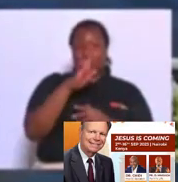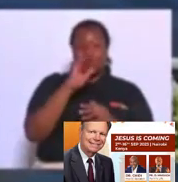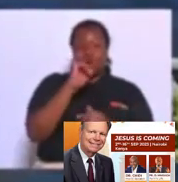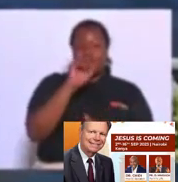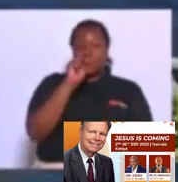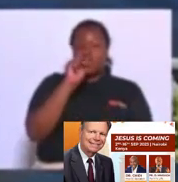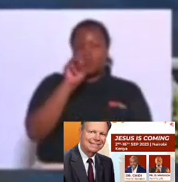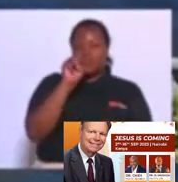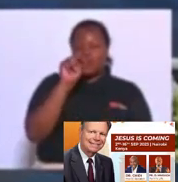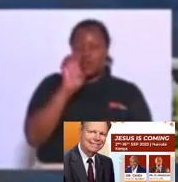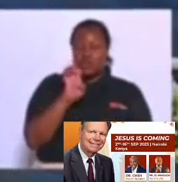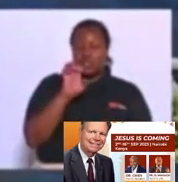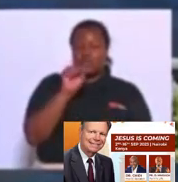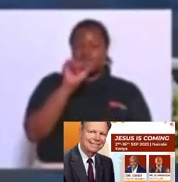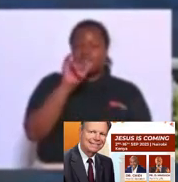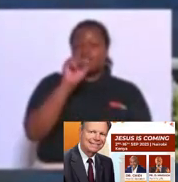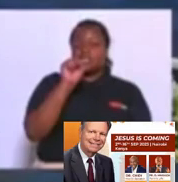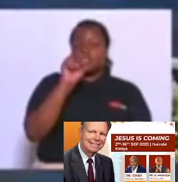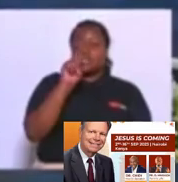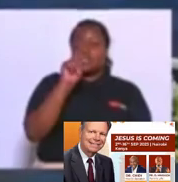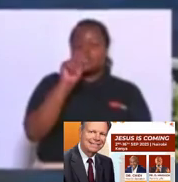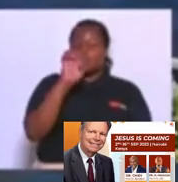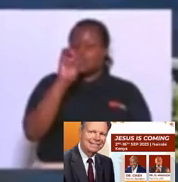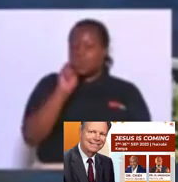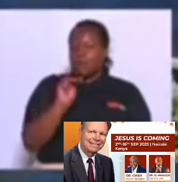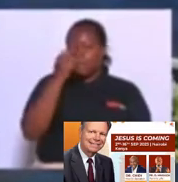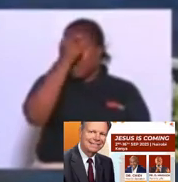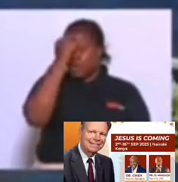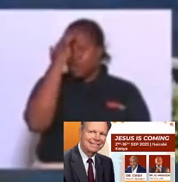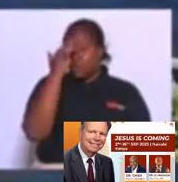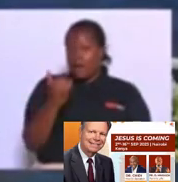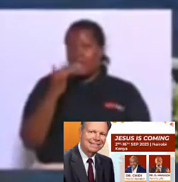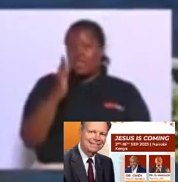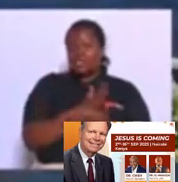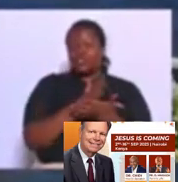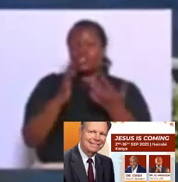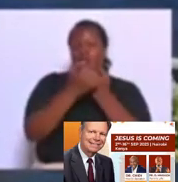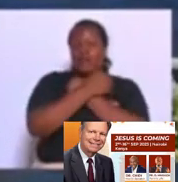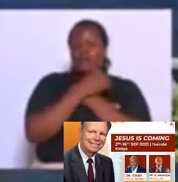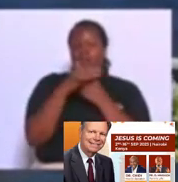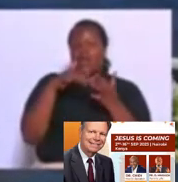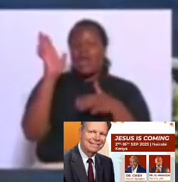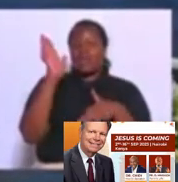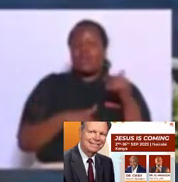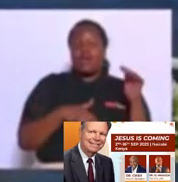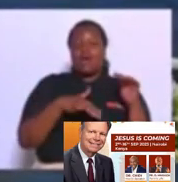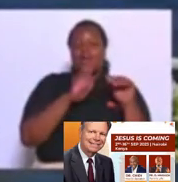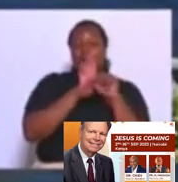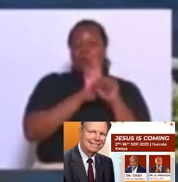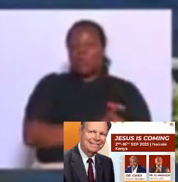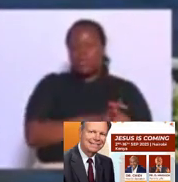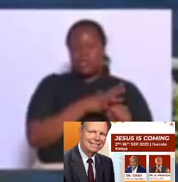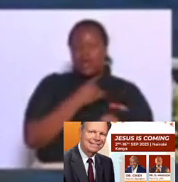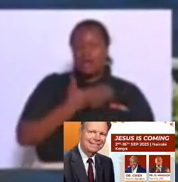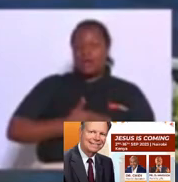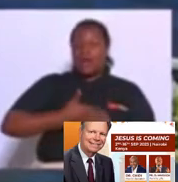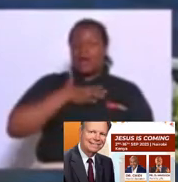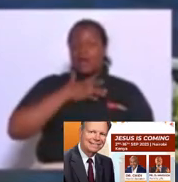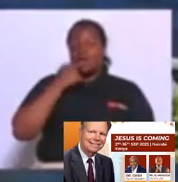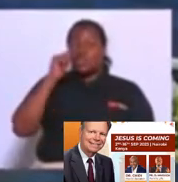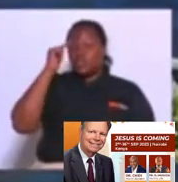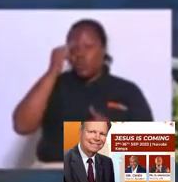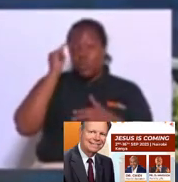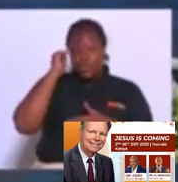system, because we will be sharing love rather than criticism or anger. And so think